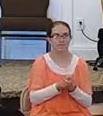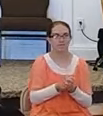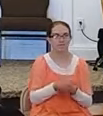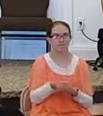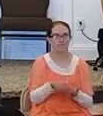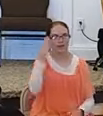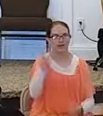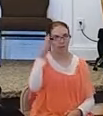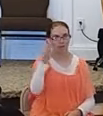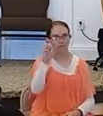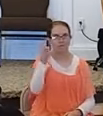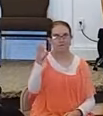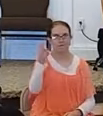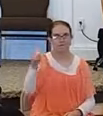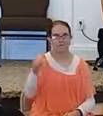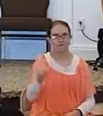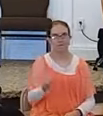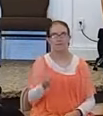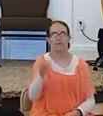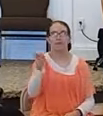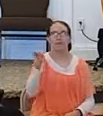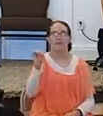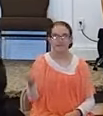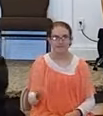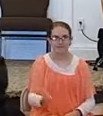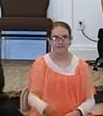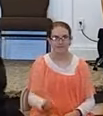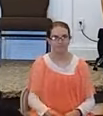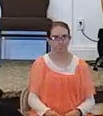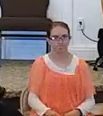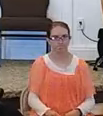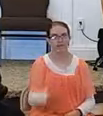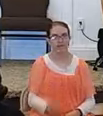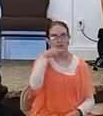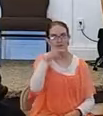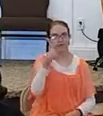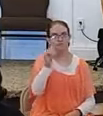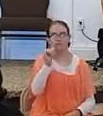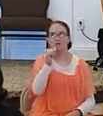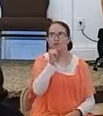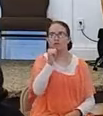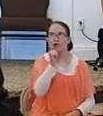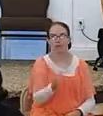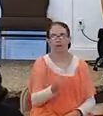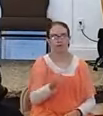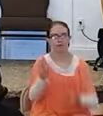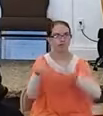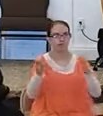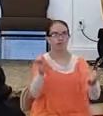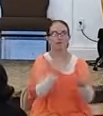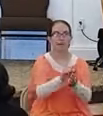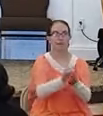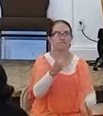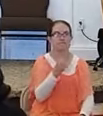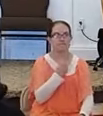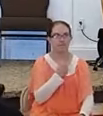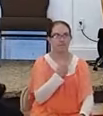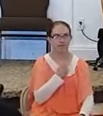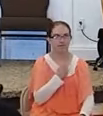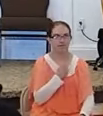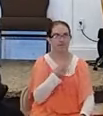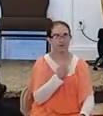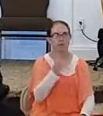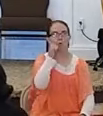I don't know what the effect was, but that was what they did. And he said, you did not do that to me. But